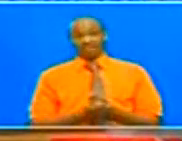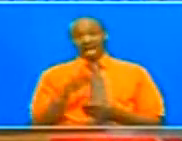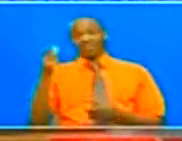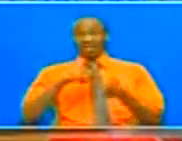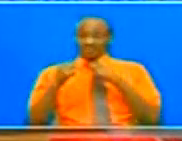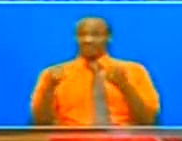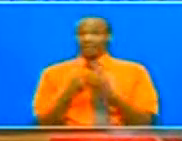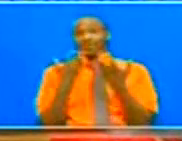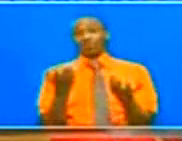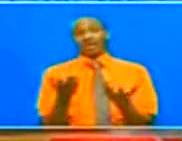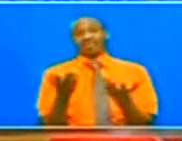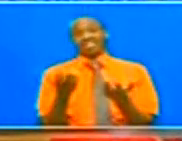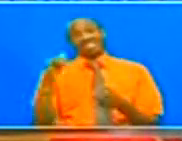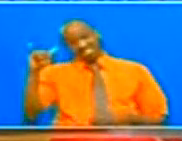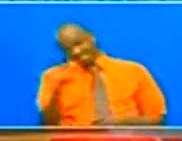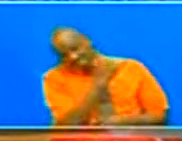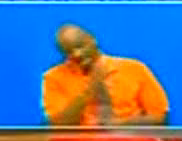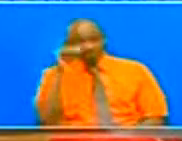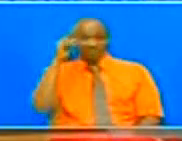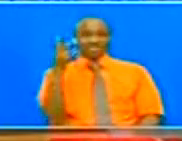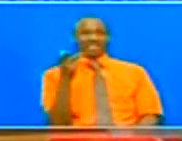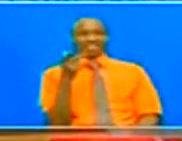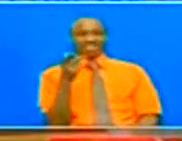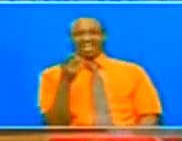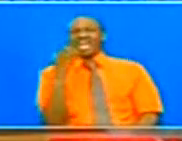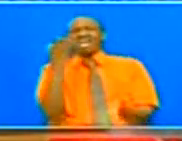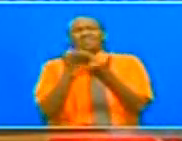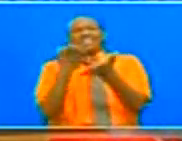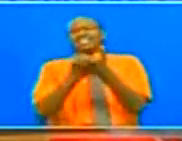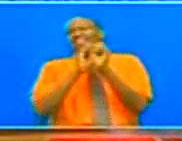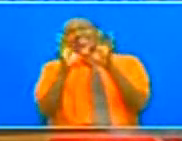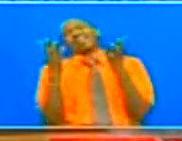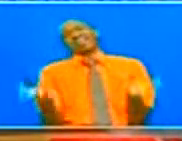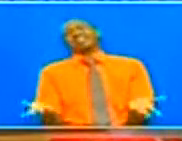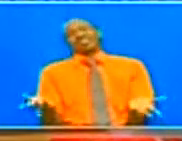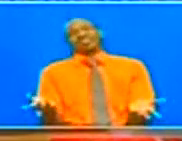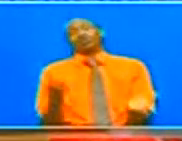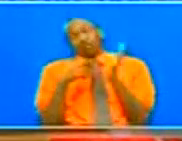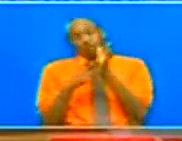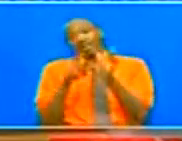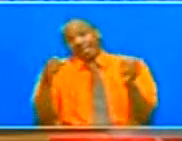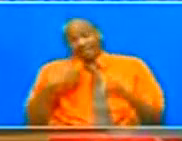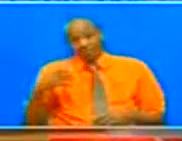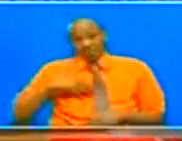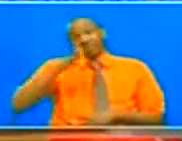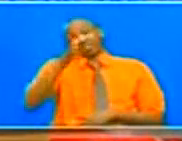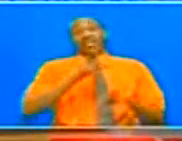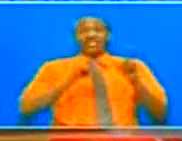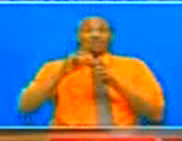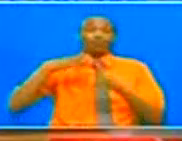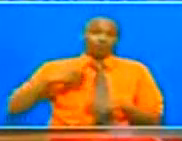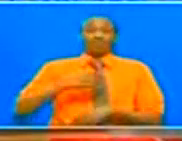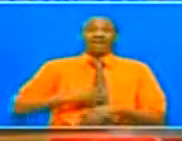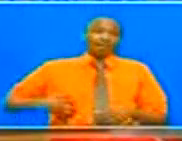have been thrown so many times in Islii and in Mombasa. I mean, there's no evidence, whether intelligence or otherwise, to show that some people have traveled from the